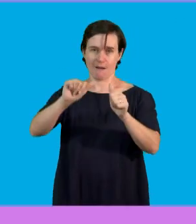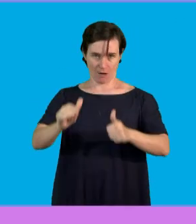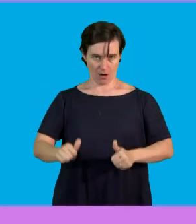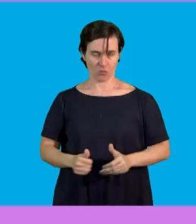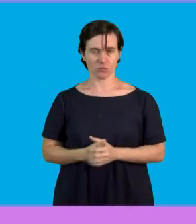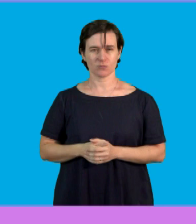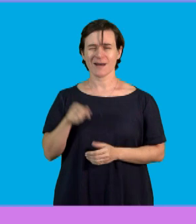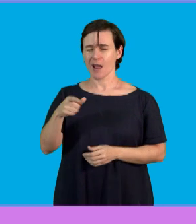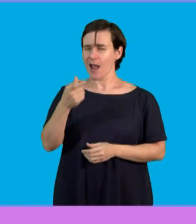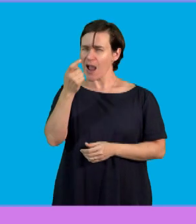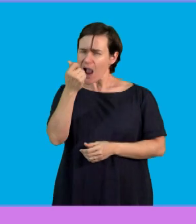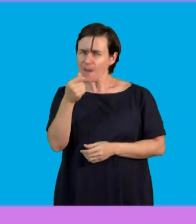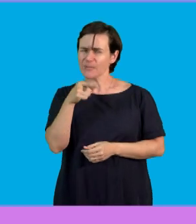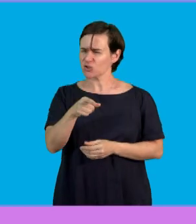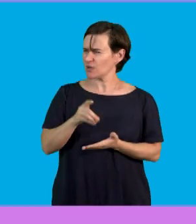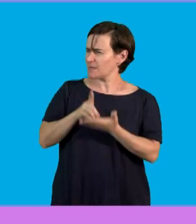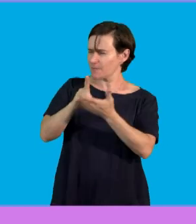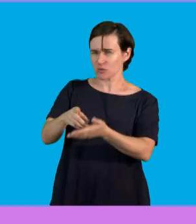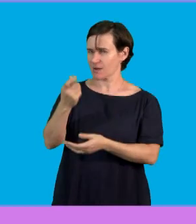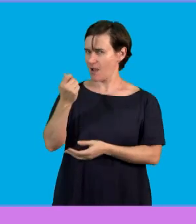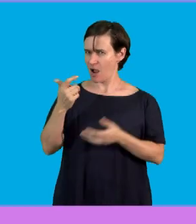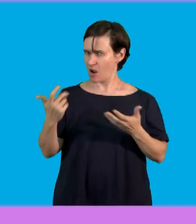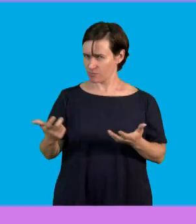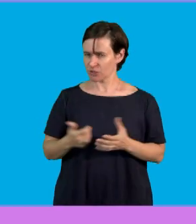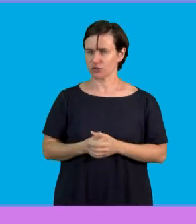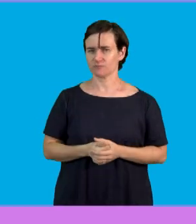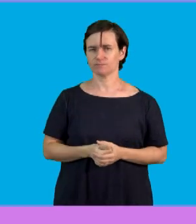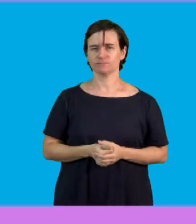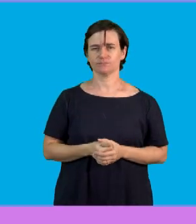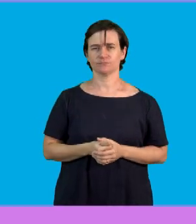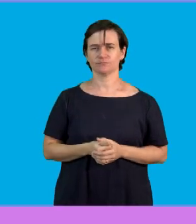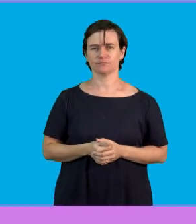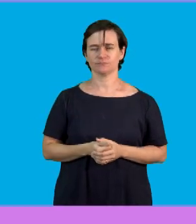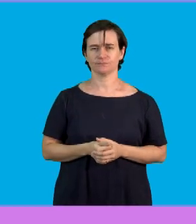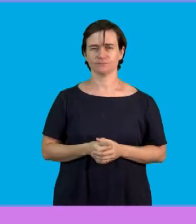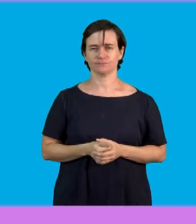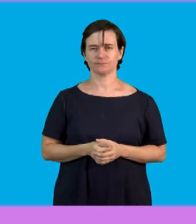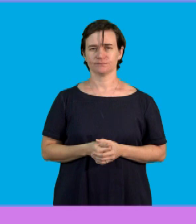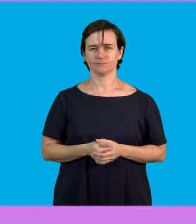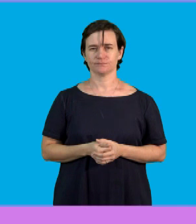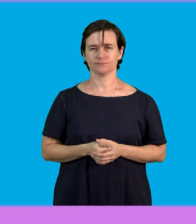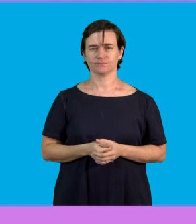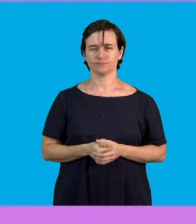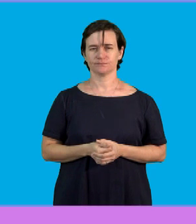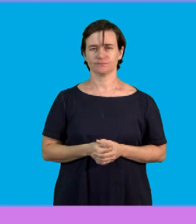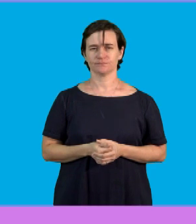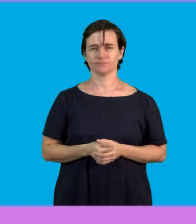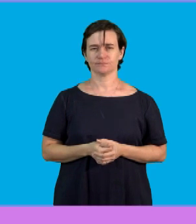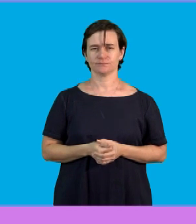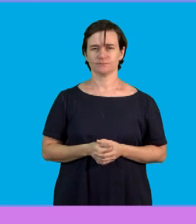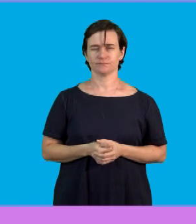need to find out how much was it. So we are going to be using these two values here,